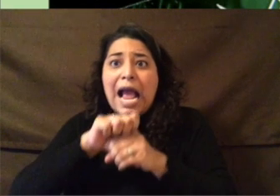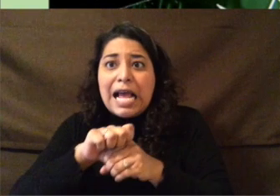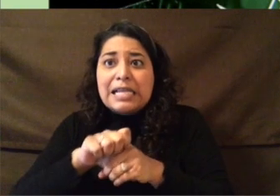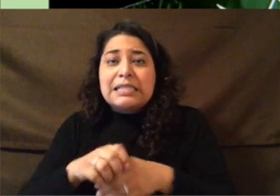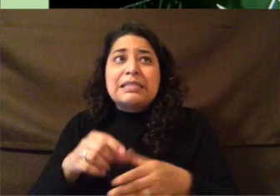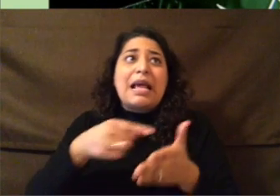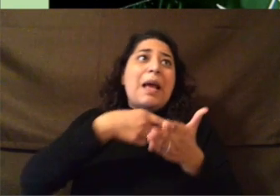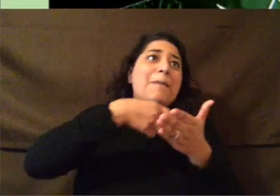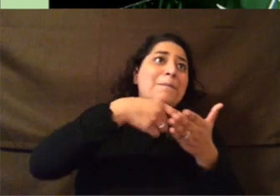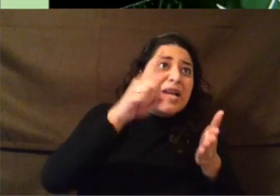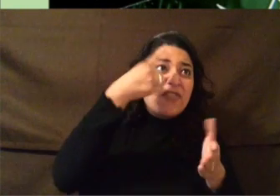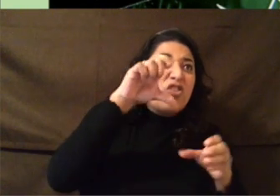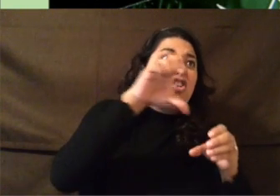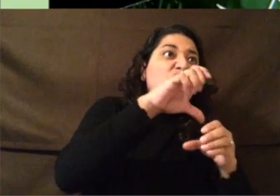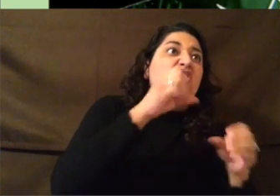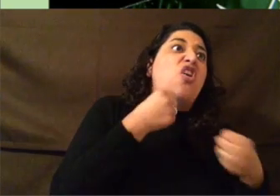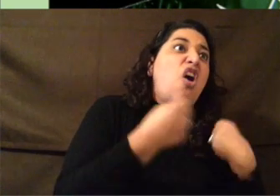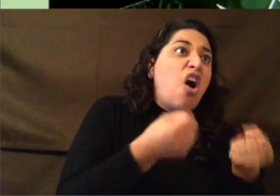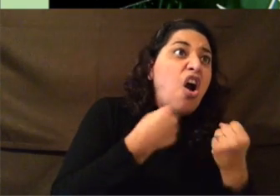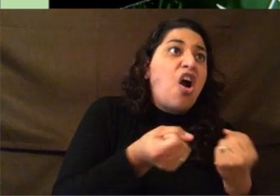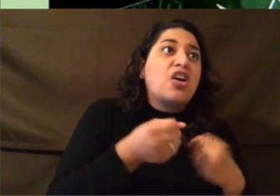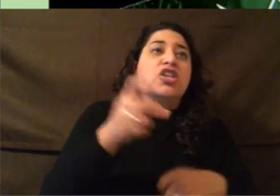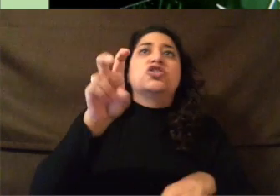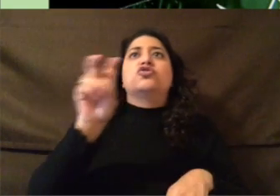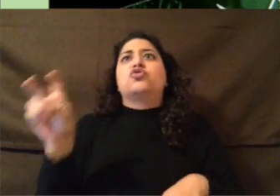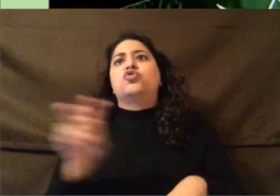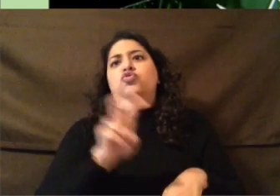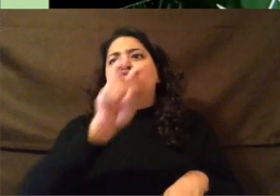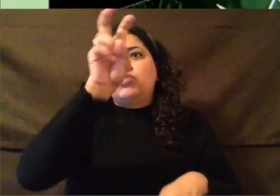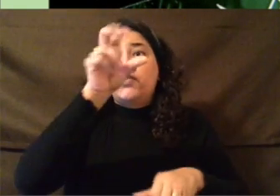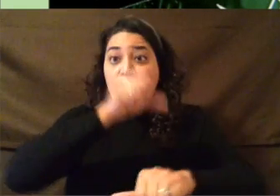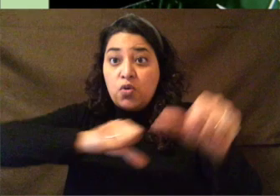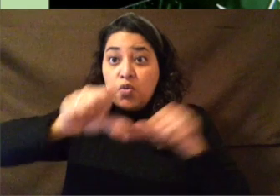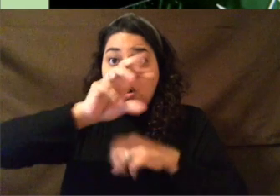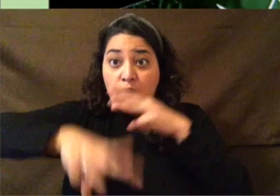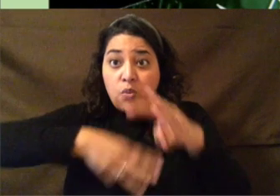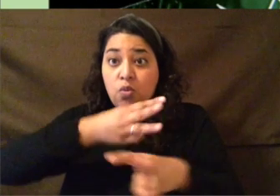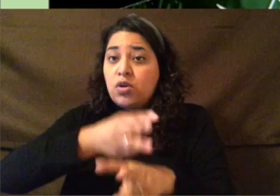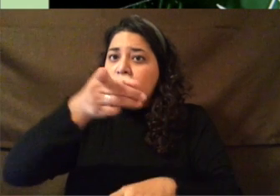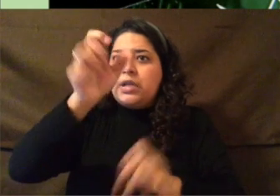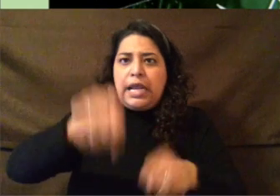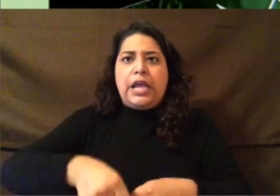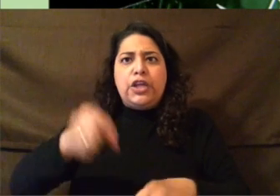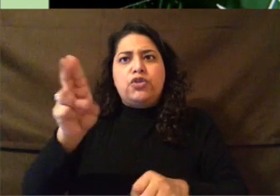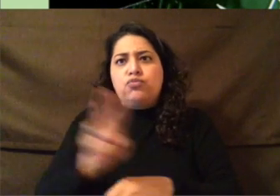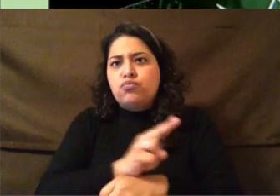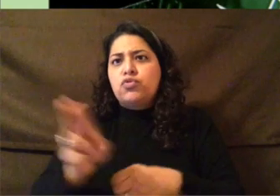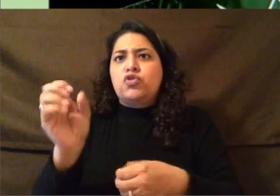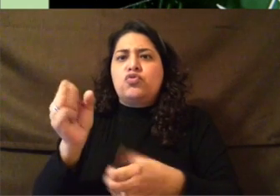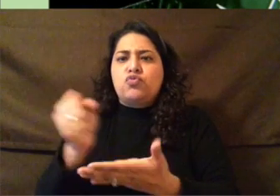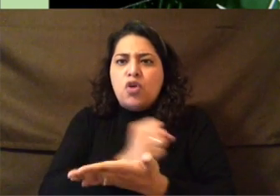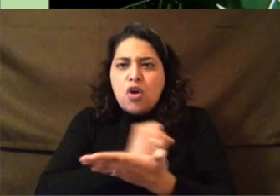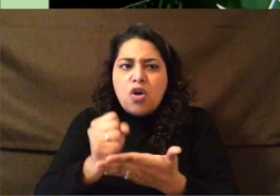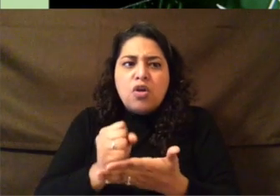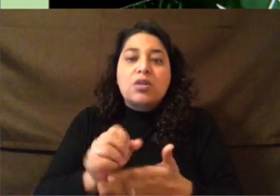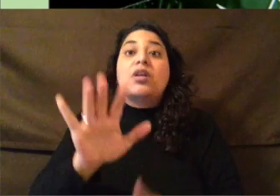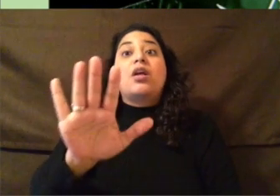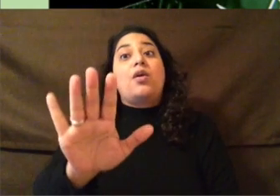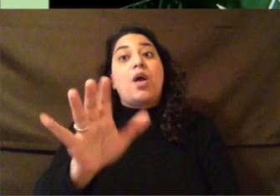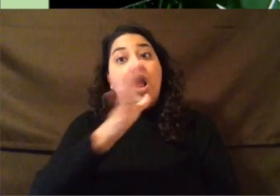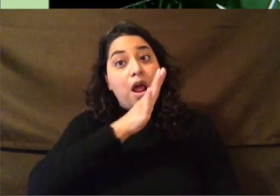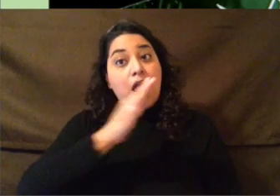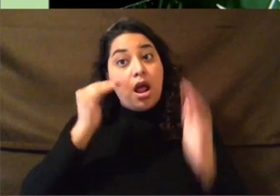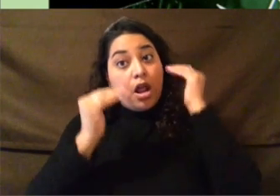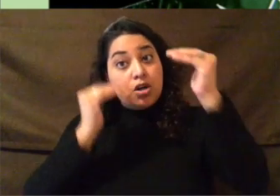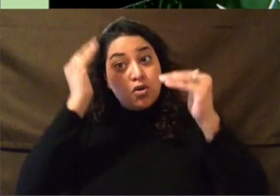up your car. You can use them to pay your car. You can use them to travel around the world, okay? You use credit cards. Well, adults